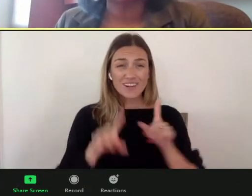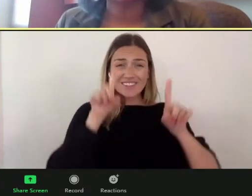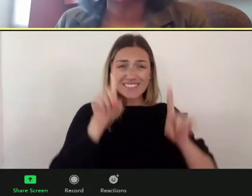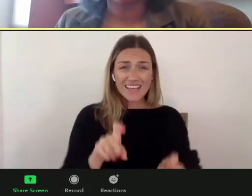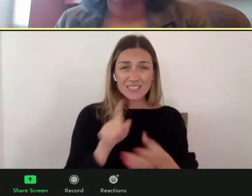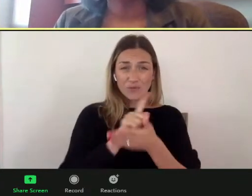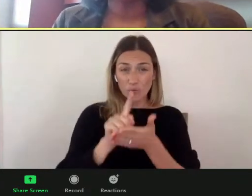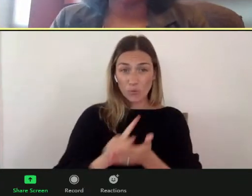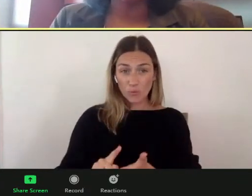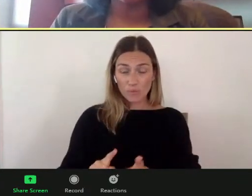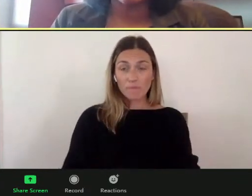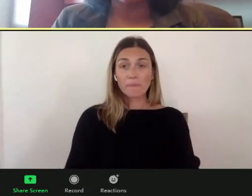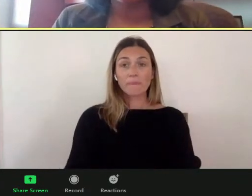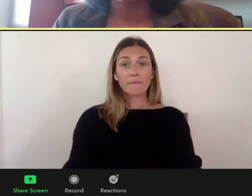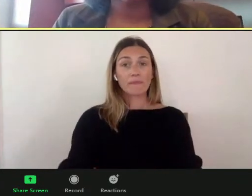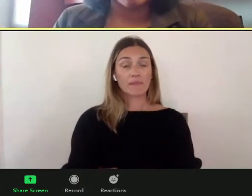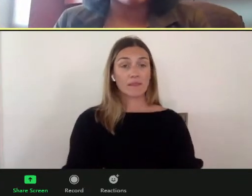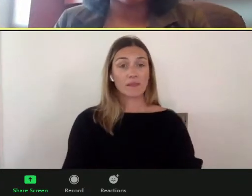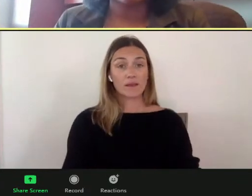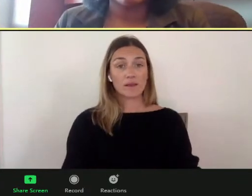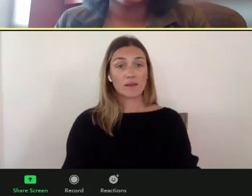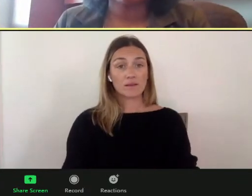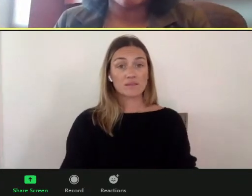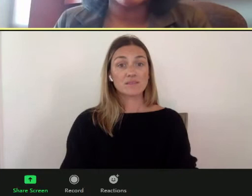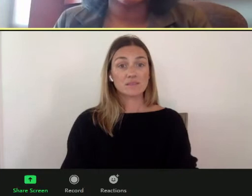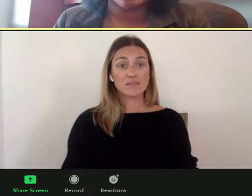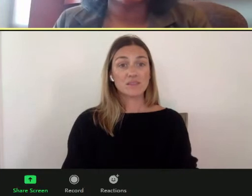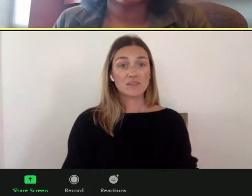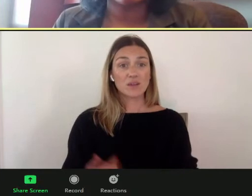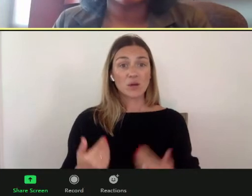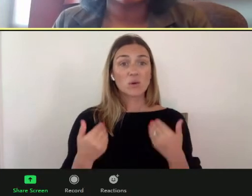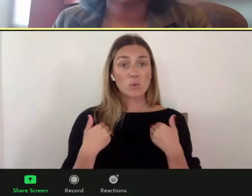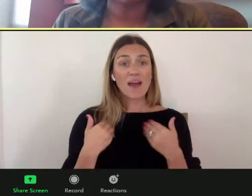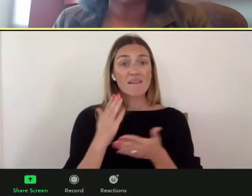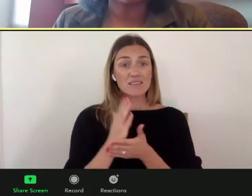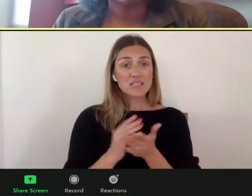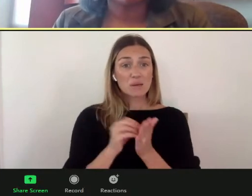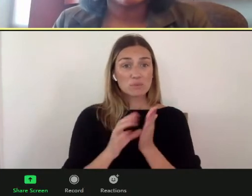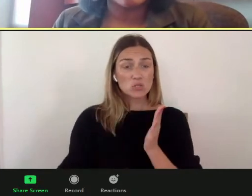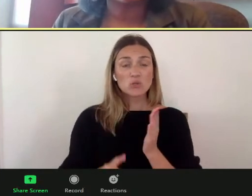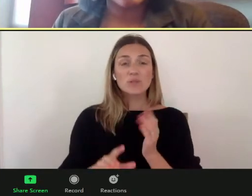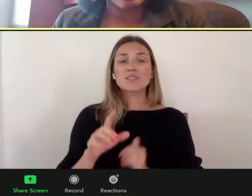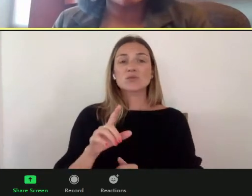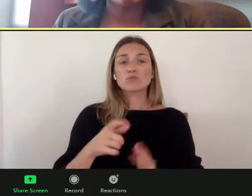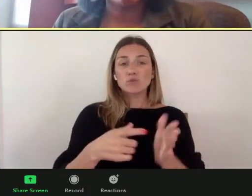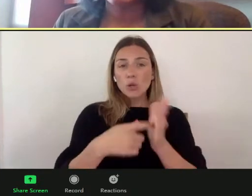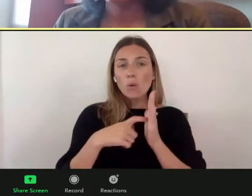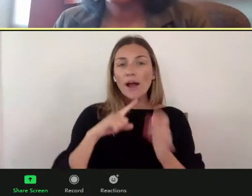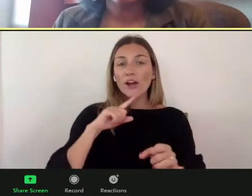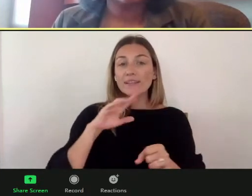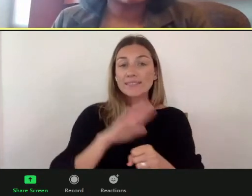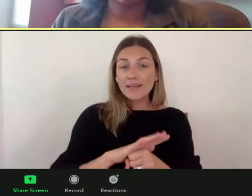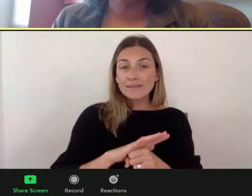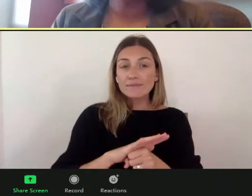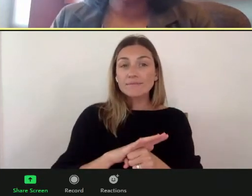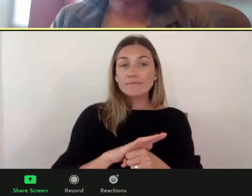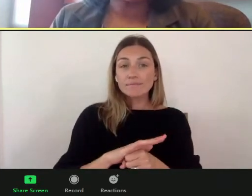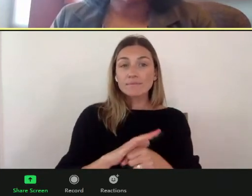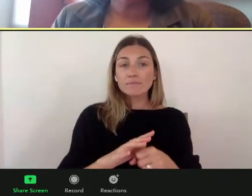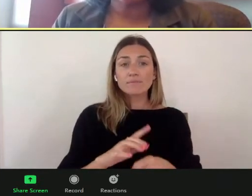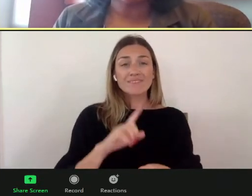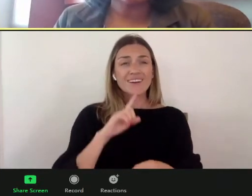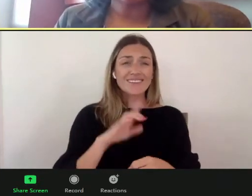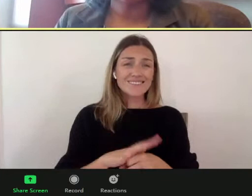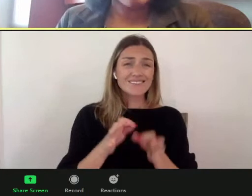weekly basis. Because we are getting matter from students, parents do have to give consent for that to happen. But the consent is